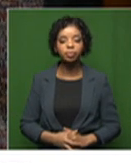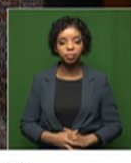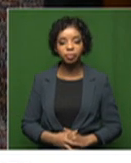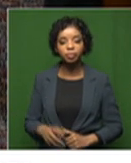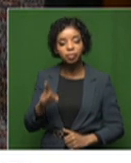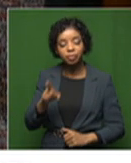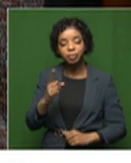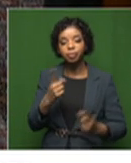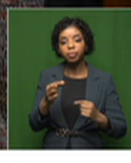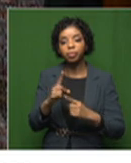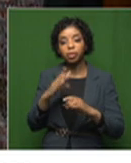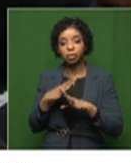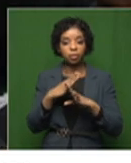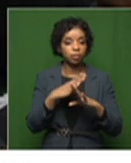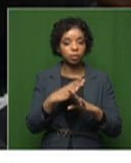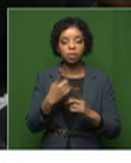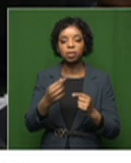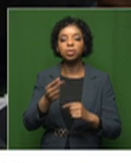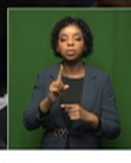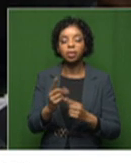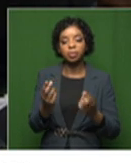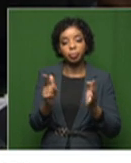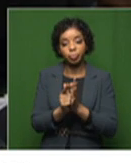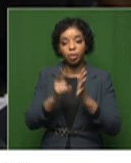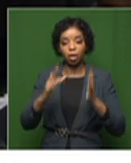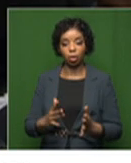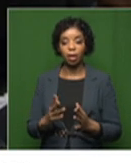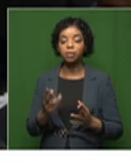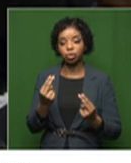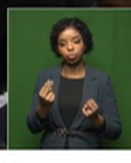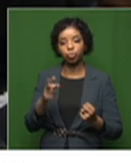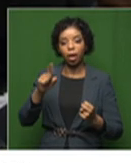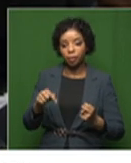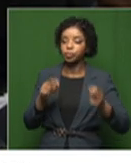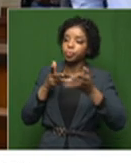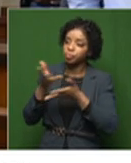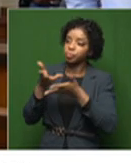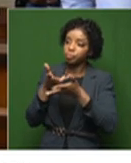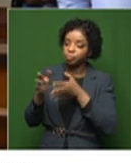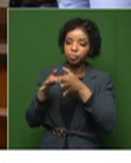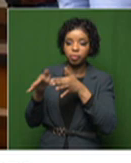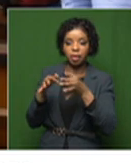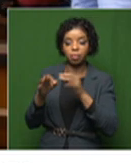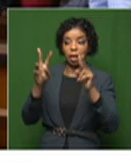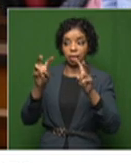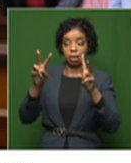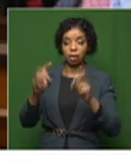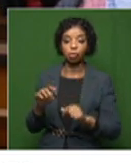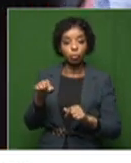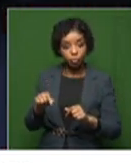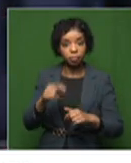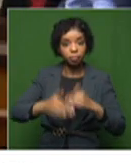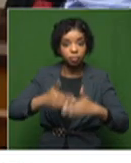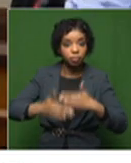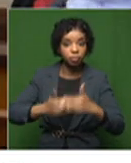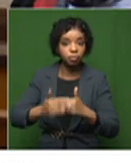defendants changed lawyers, and the new lawyers had to be briefed on the matter. Once proceedings